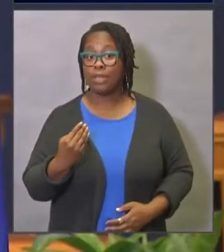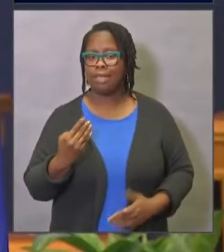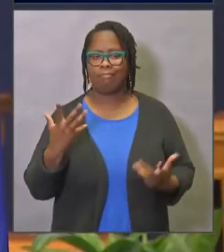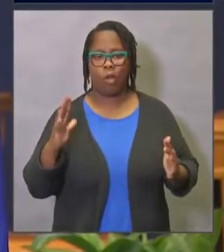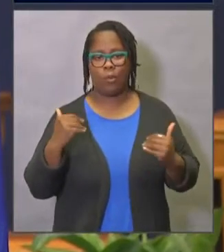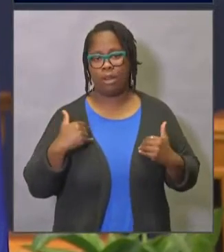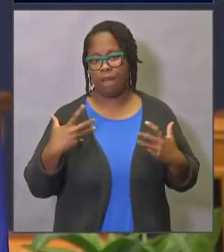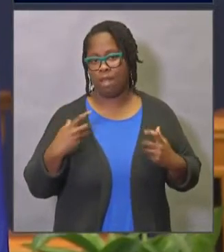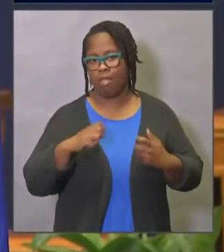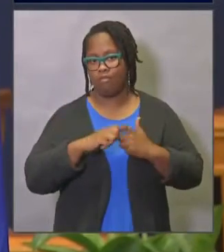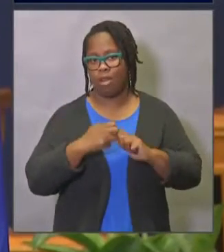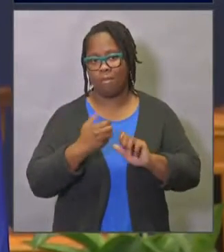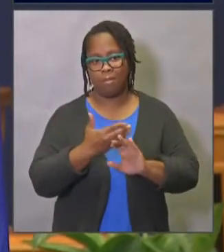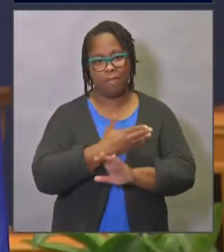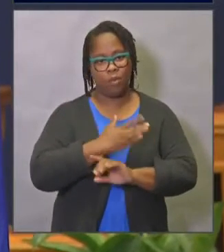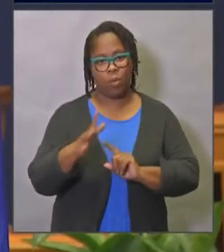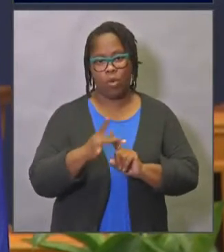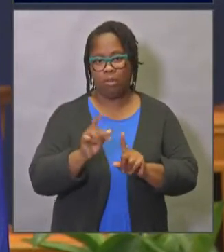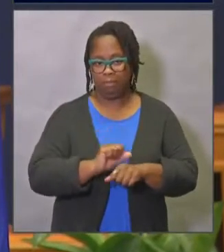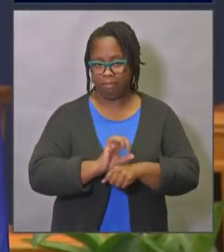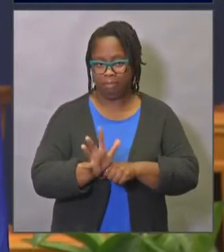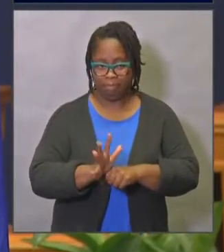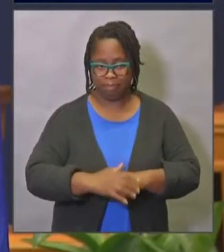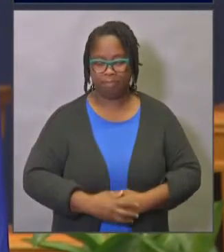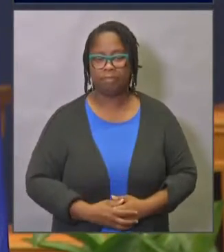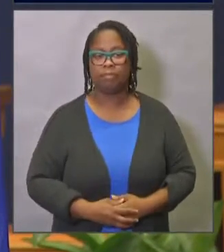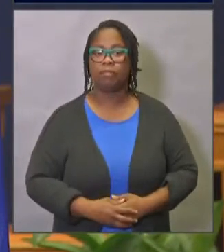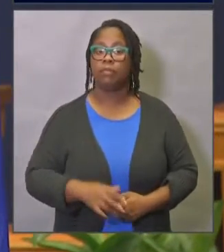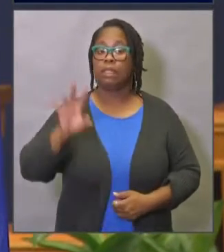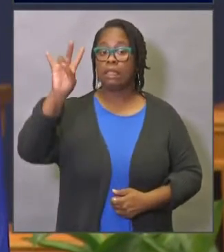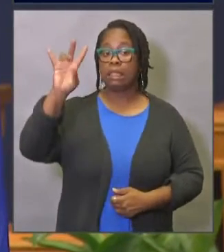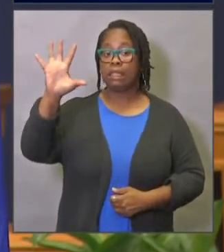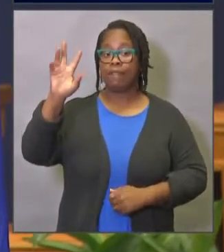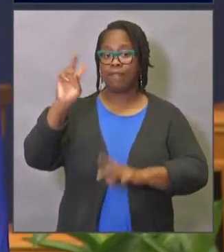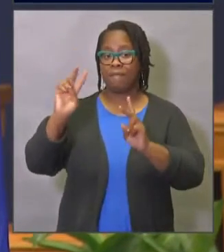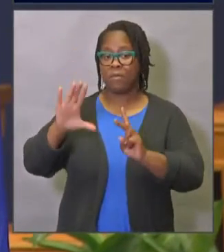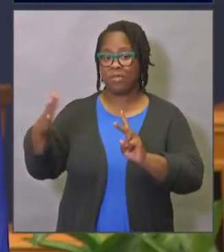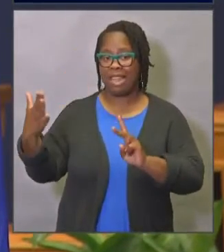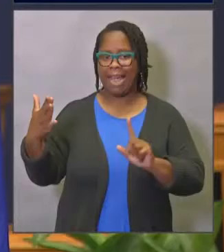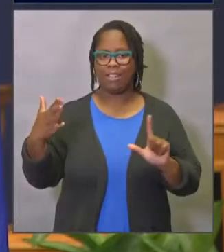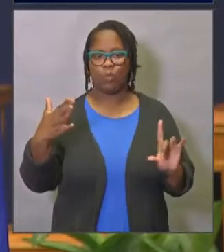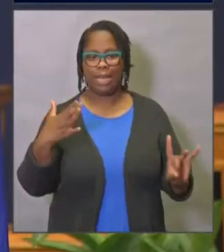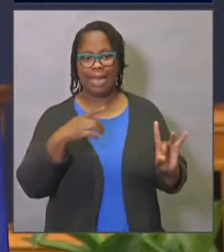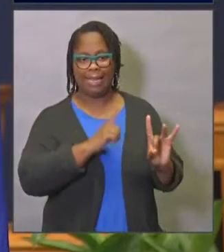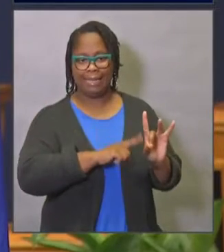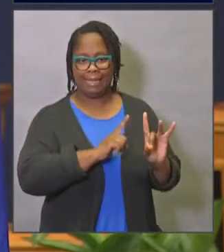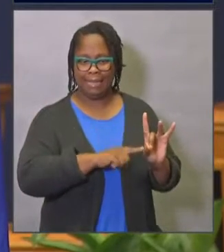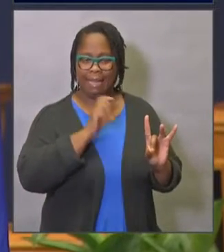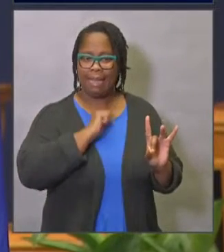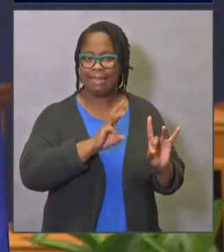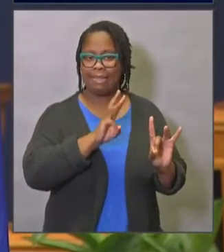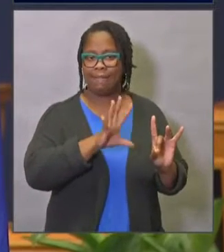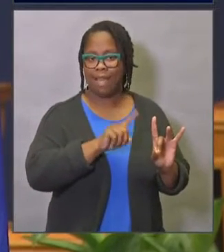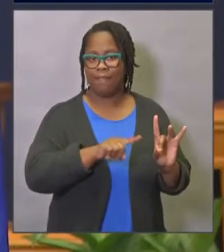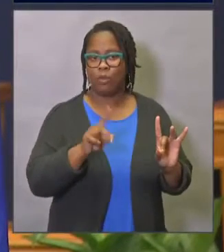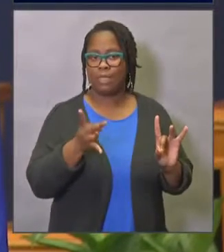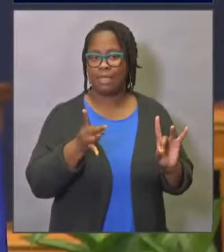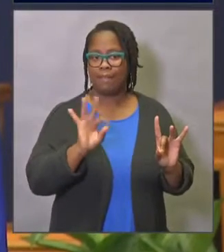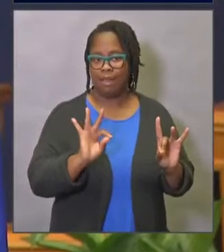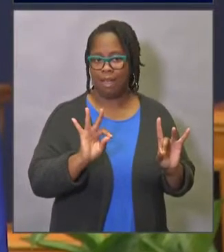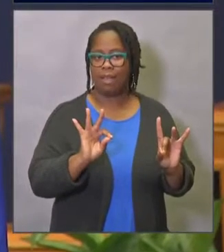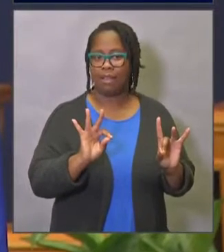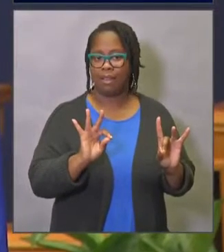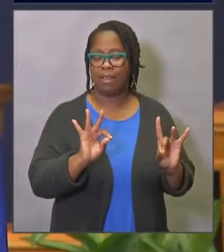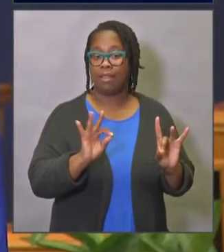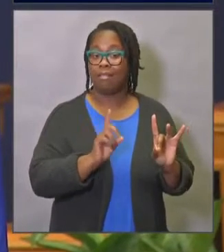group had underlying health conditions. 28 people who died are between the ages of 65 to 79,